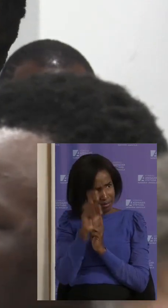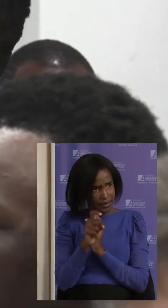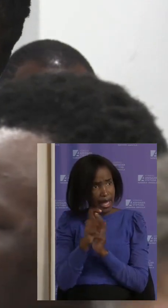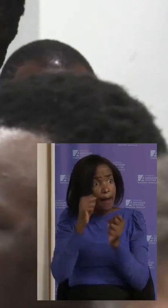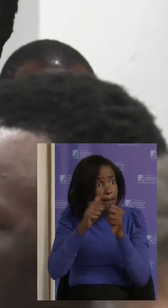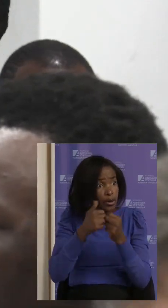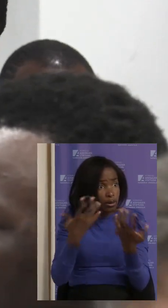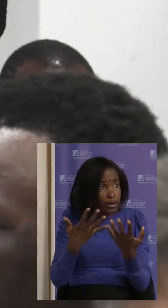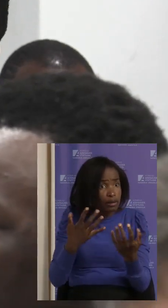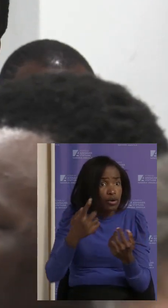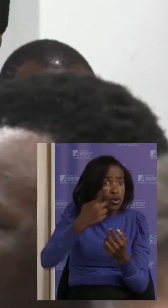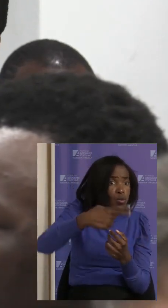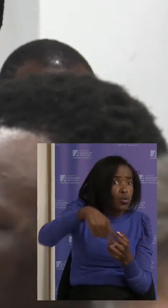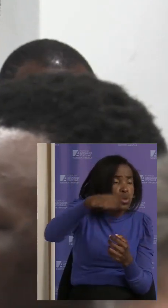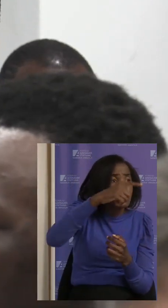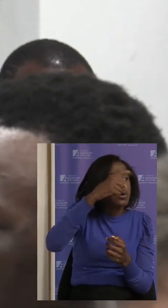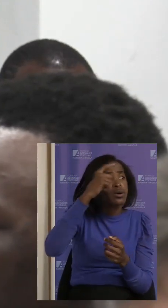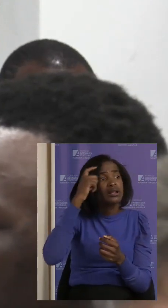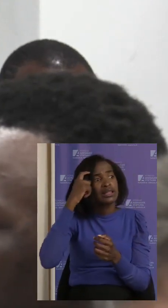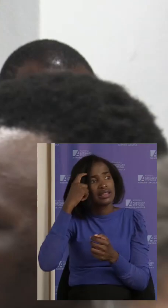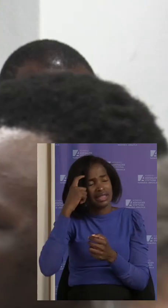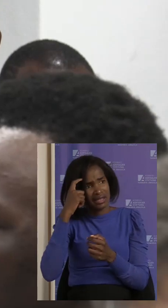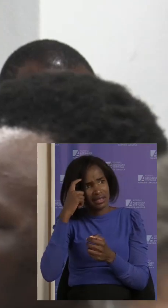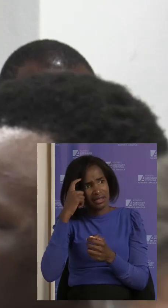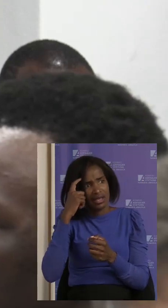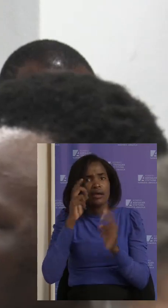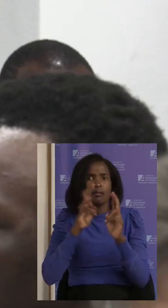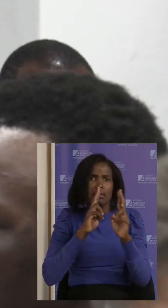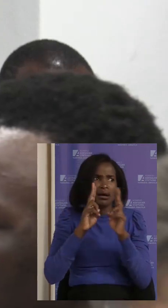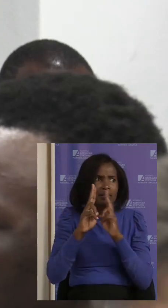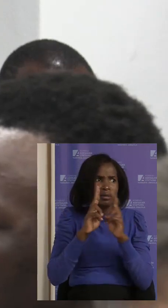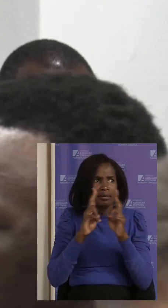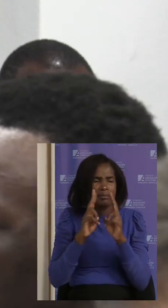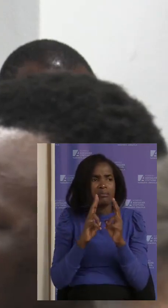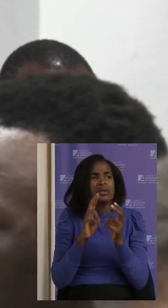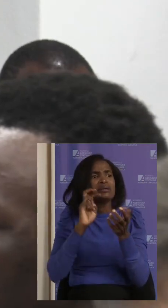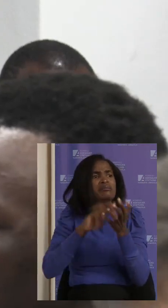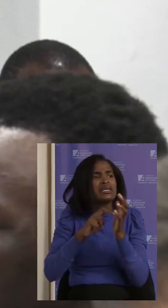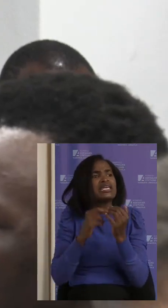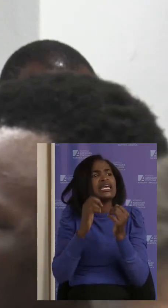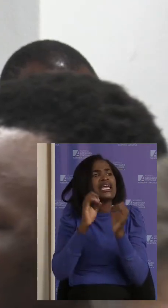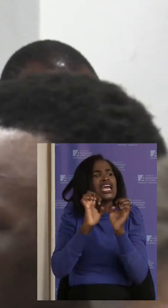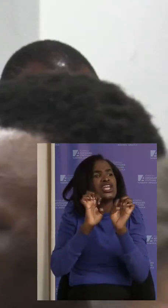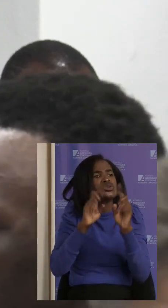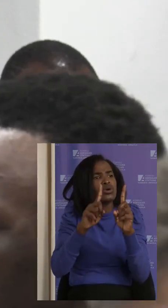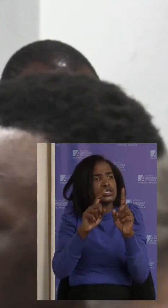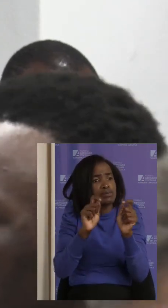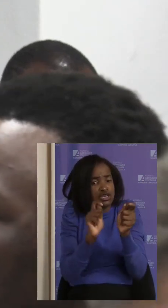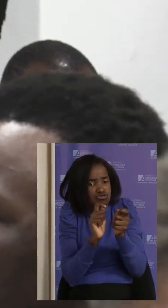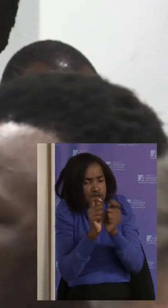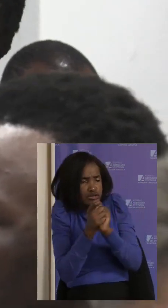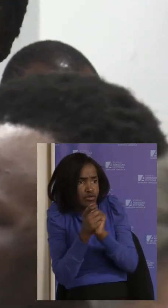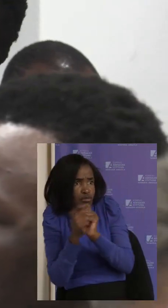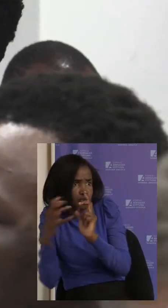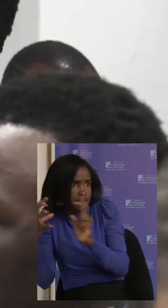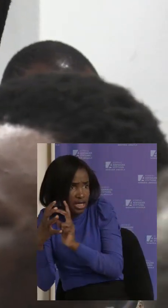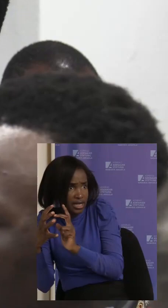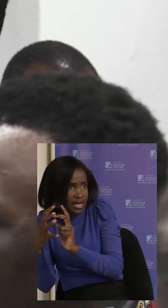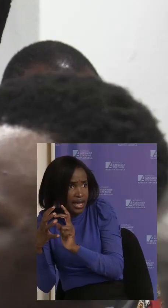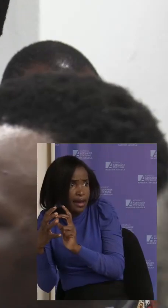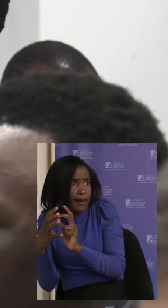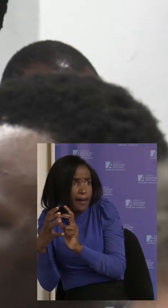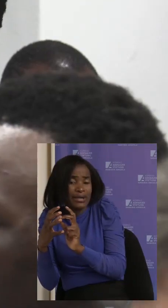is we can all have a principled argument and a conversation that in principle, education must transform society. But that principle